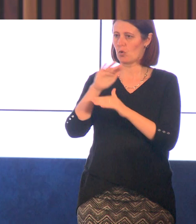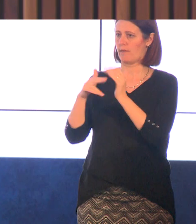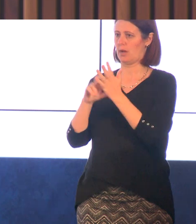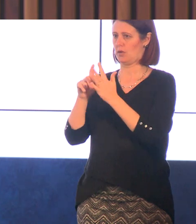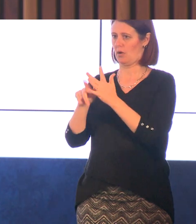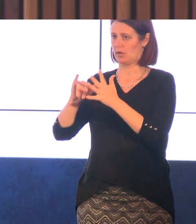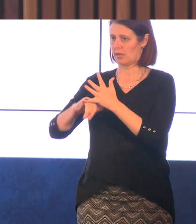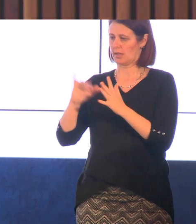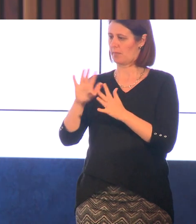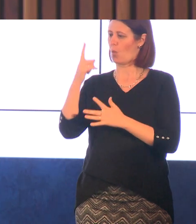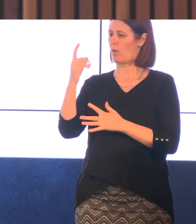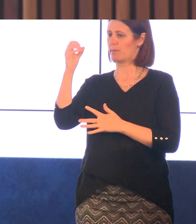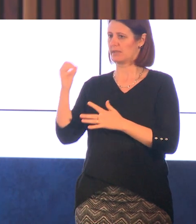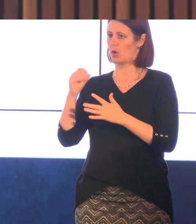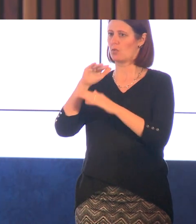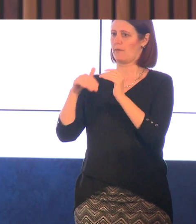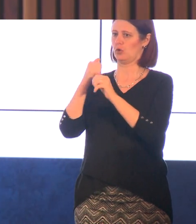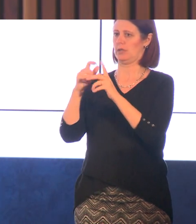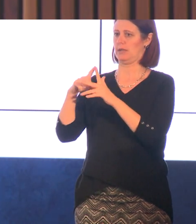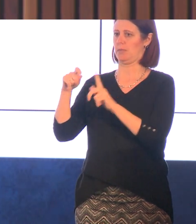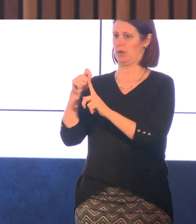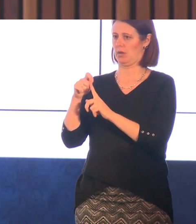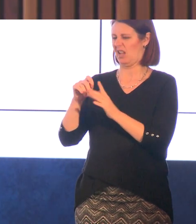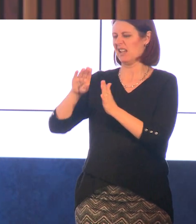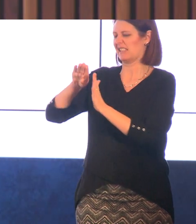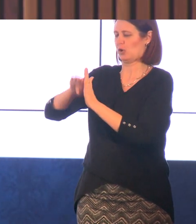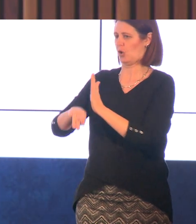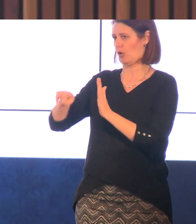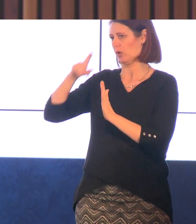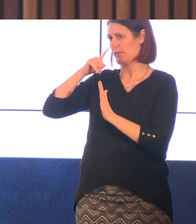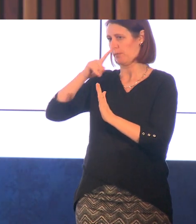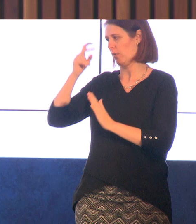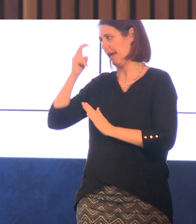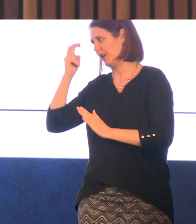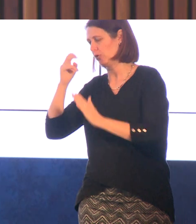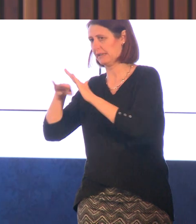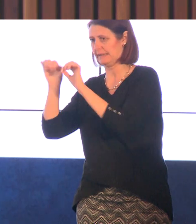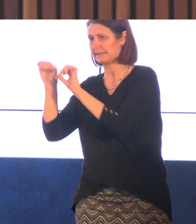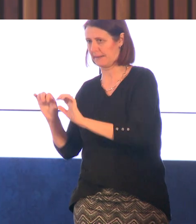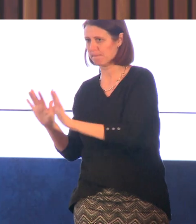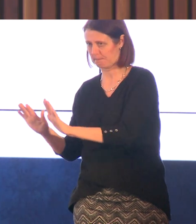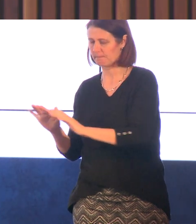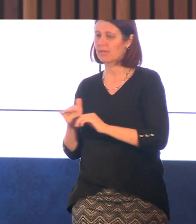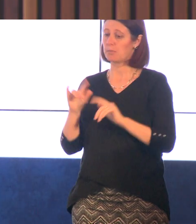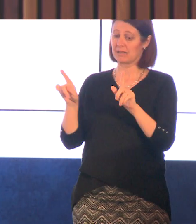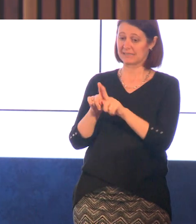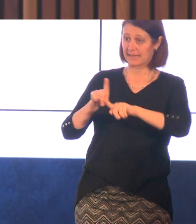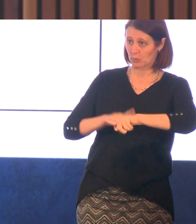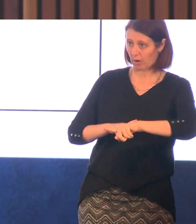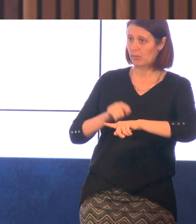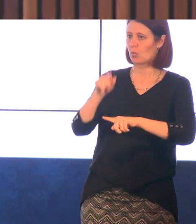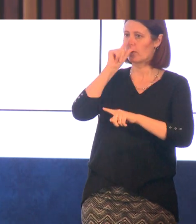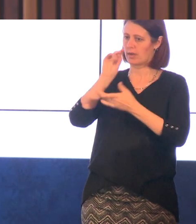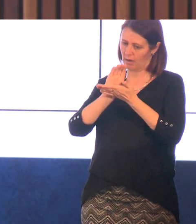NDIS at around 1% of GDP, excluding those people ageing in the scheme, and at the same time we